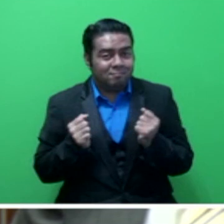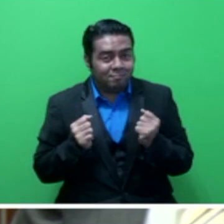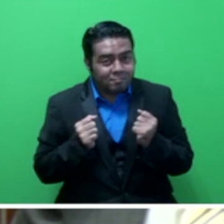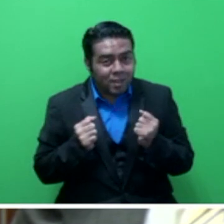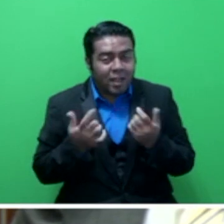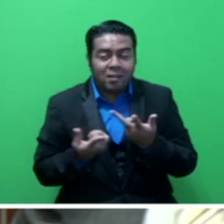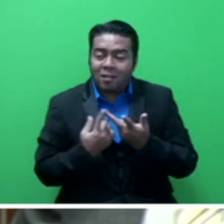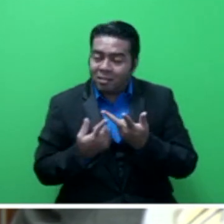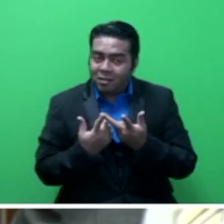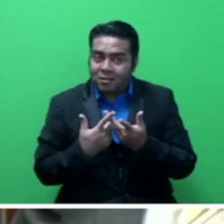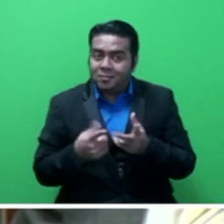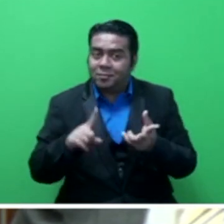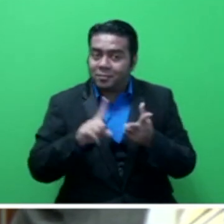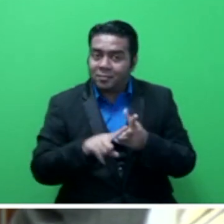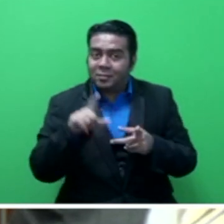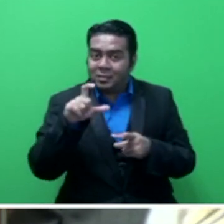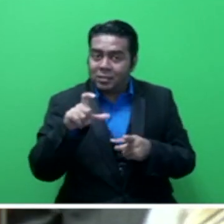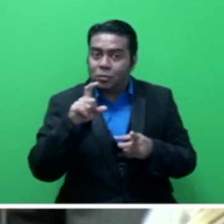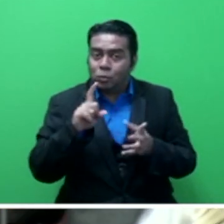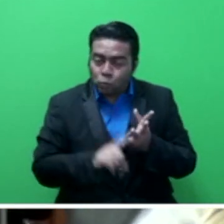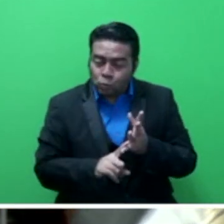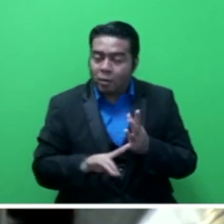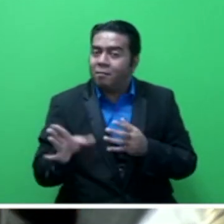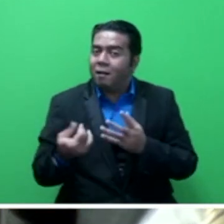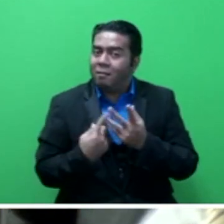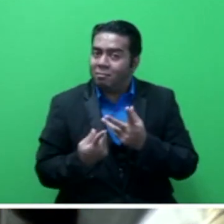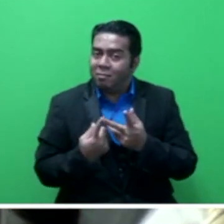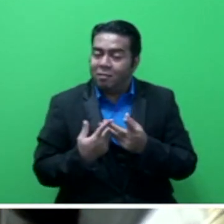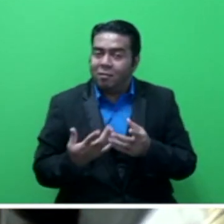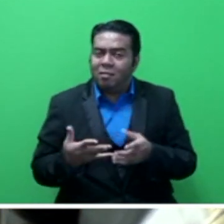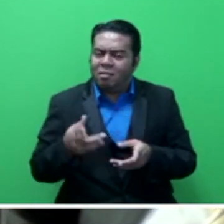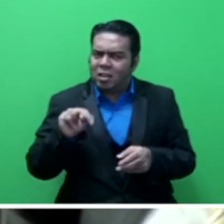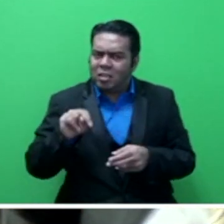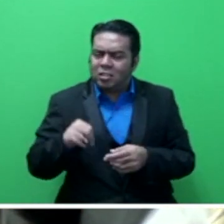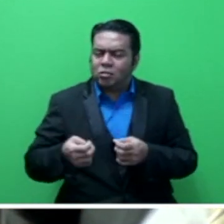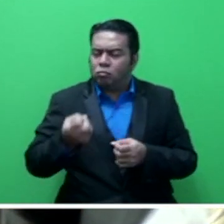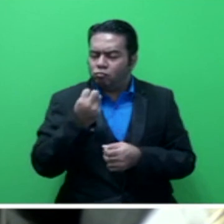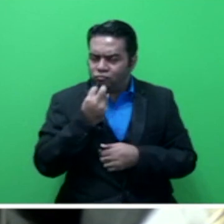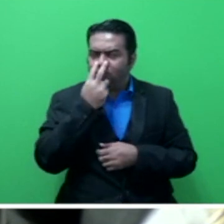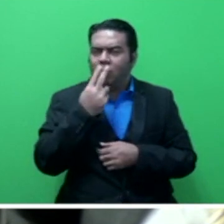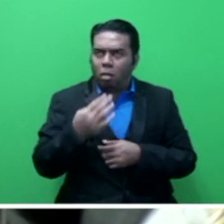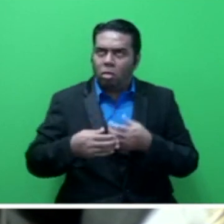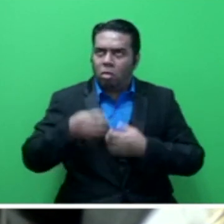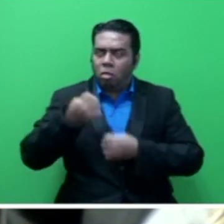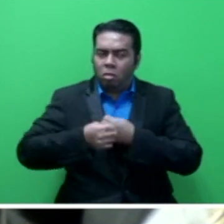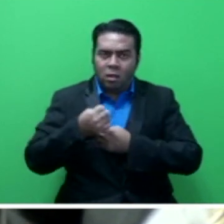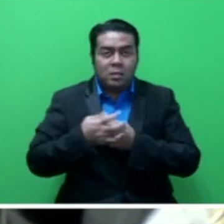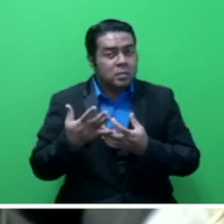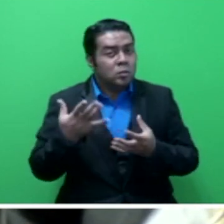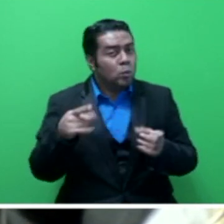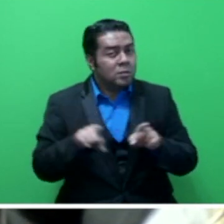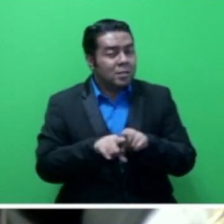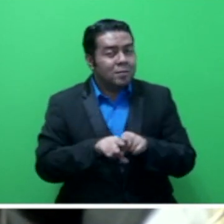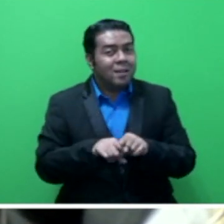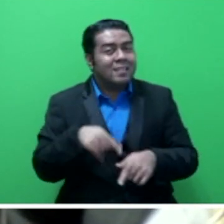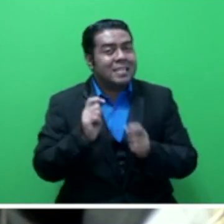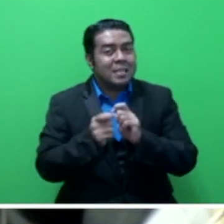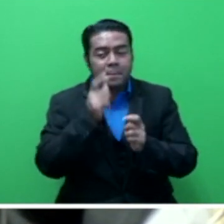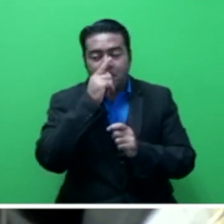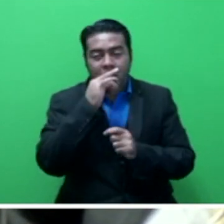to intensive care unit needing ventilation. Our test positivity is 0.2%. As well as testing people in our